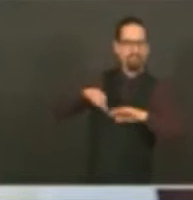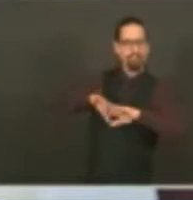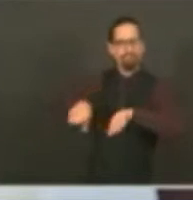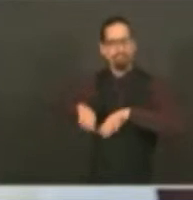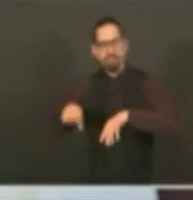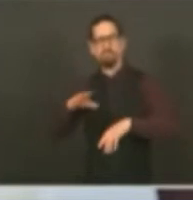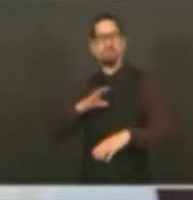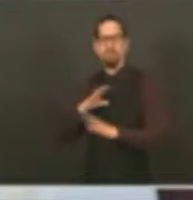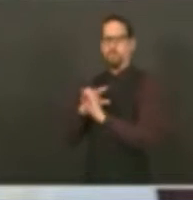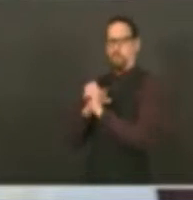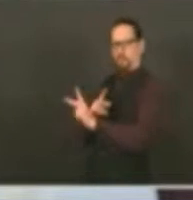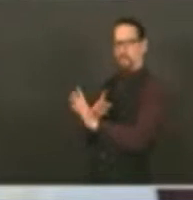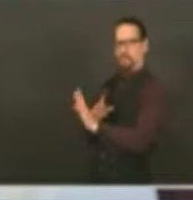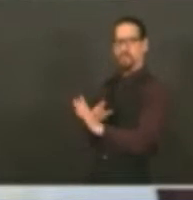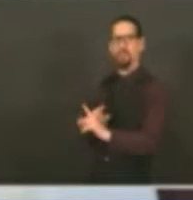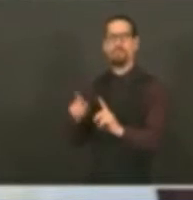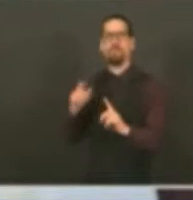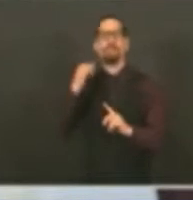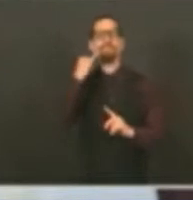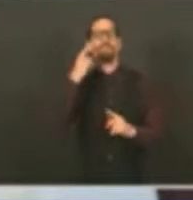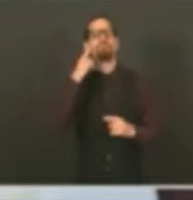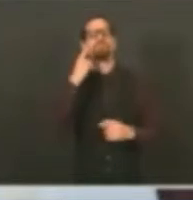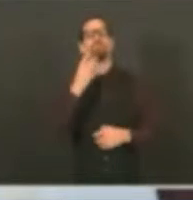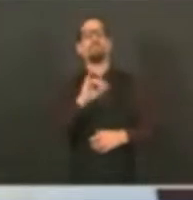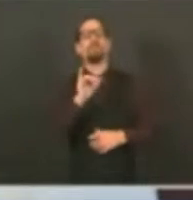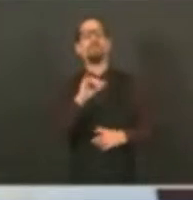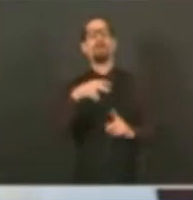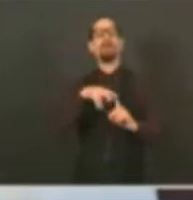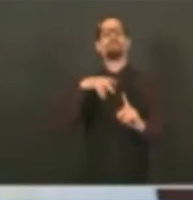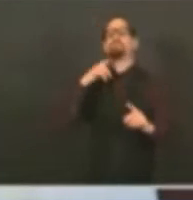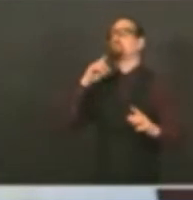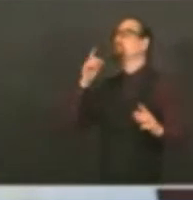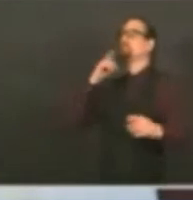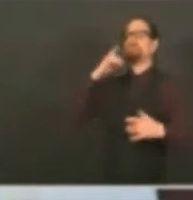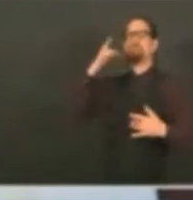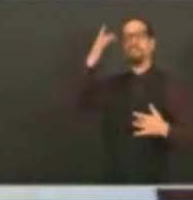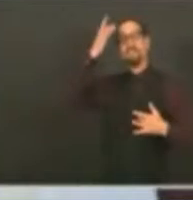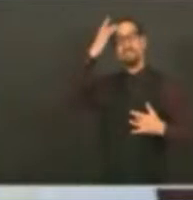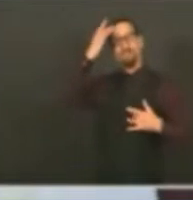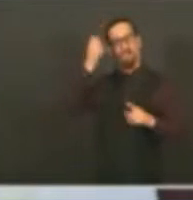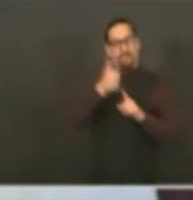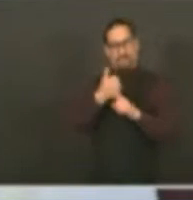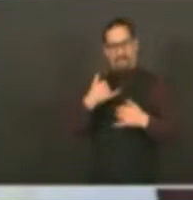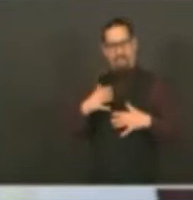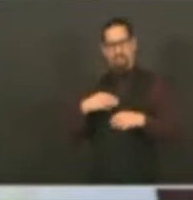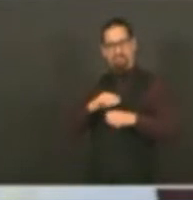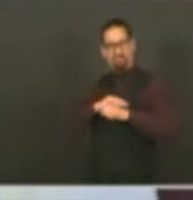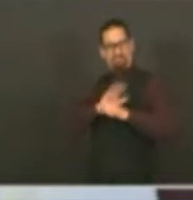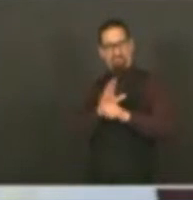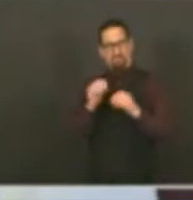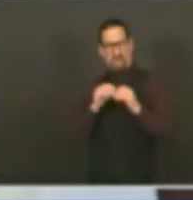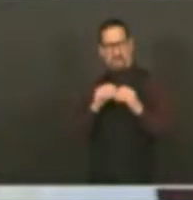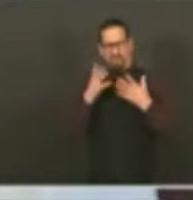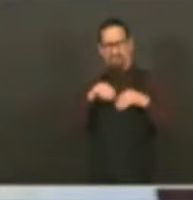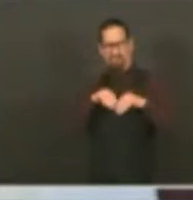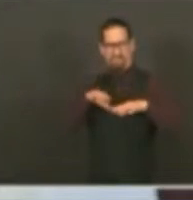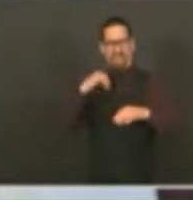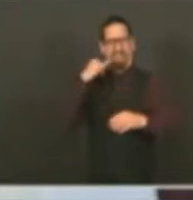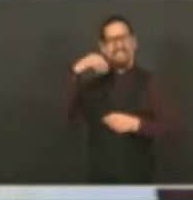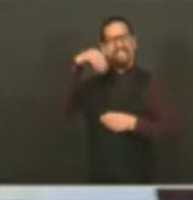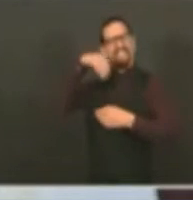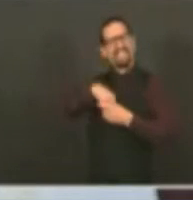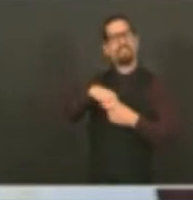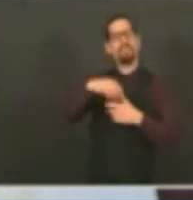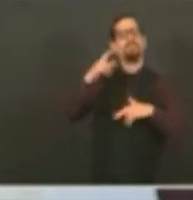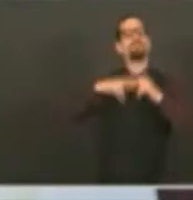situations. But if you think about it, the virus spreads more when you're indoors, in informal settings where you're not able